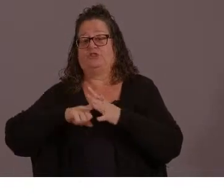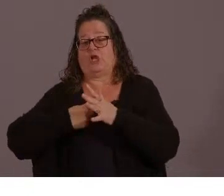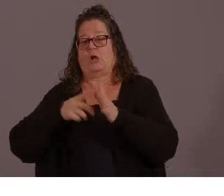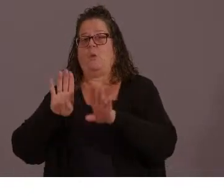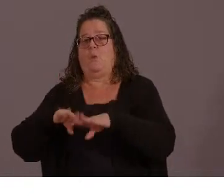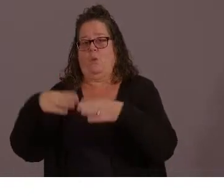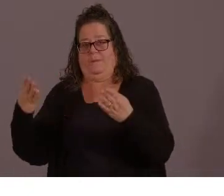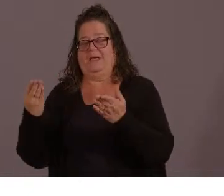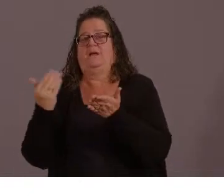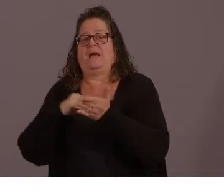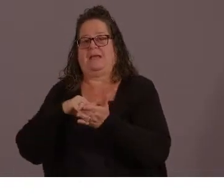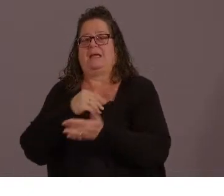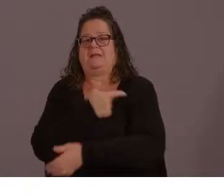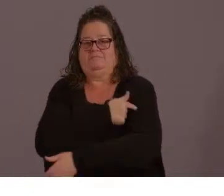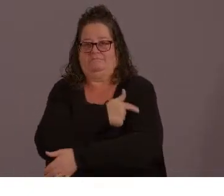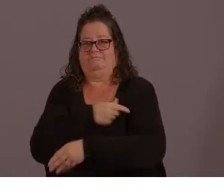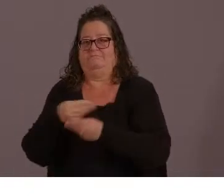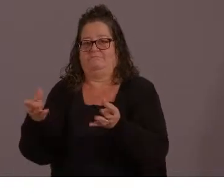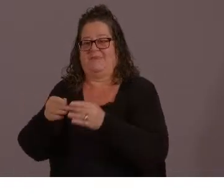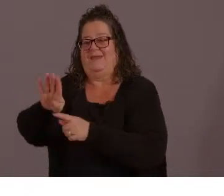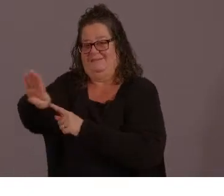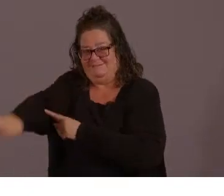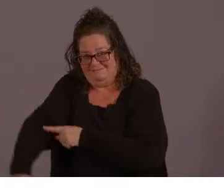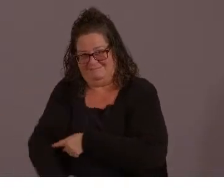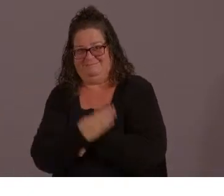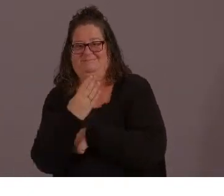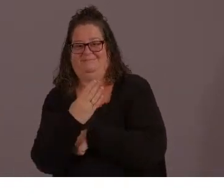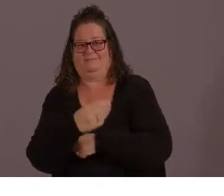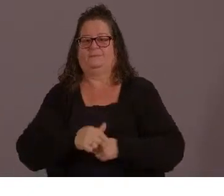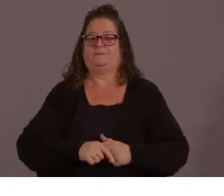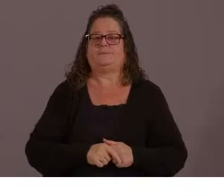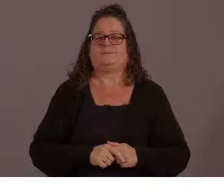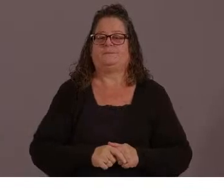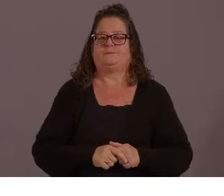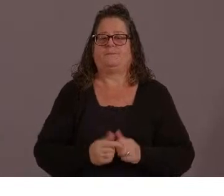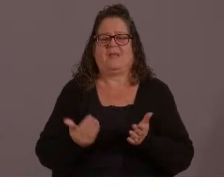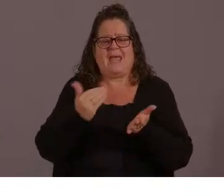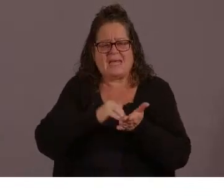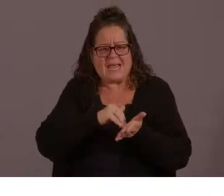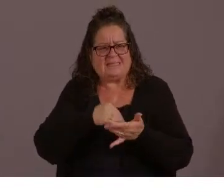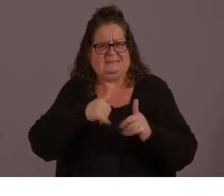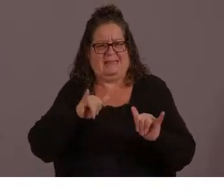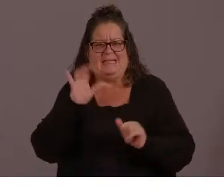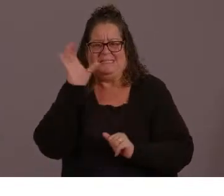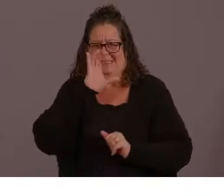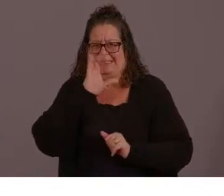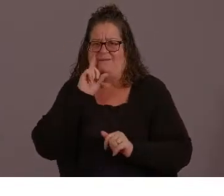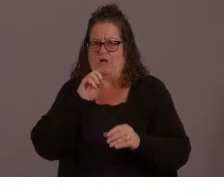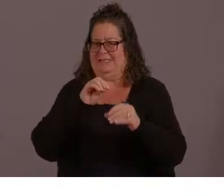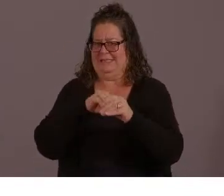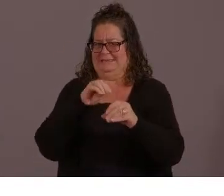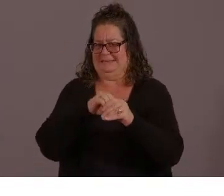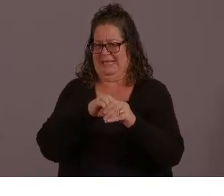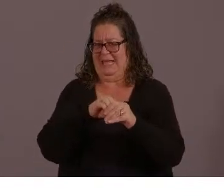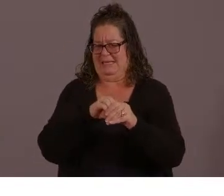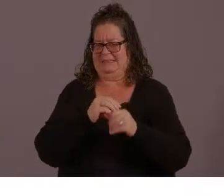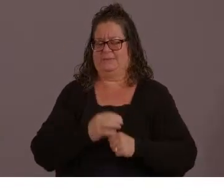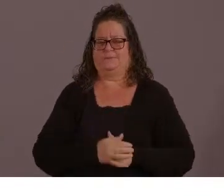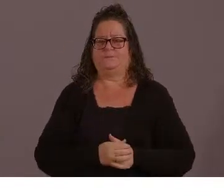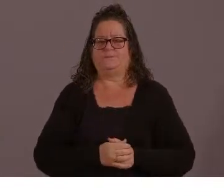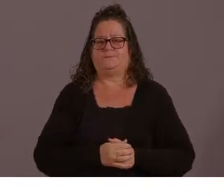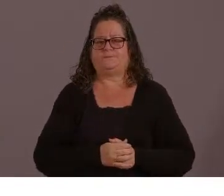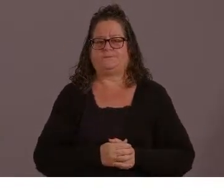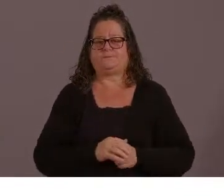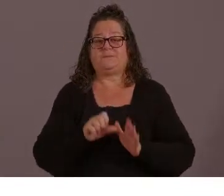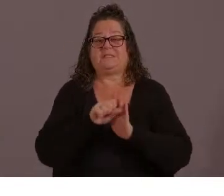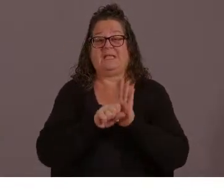We are looking at sites and are hoping to have something soon. State Farm and even overnight will continue with the current capacity